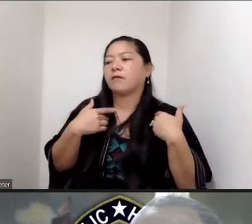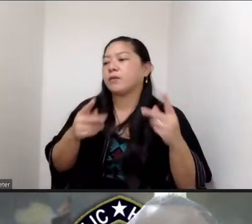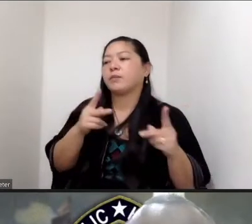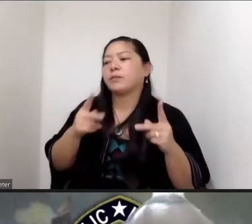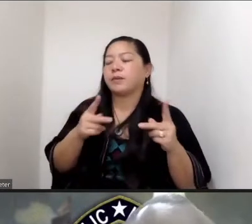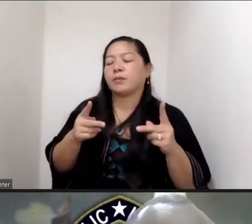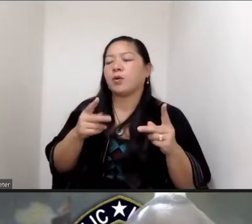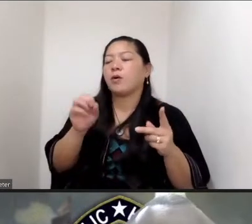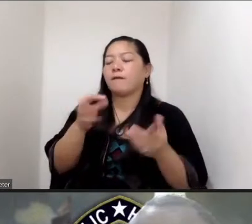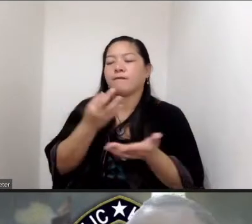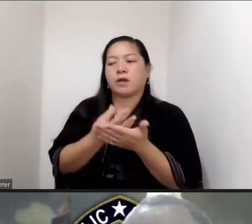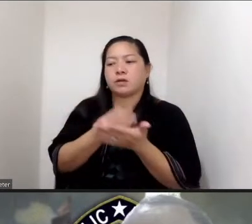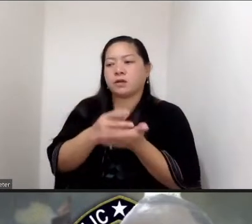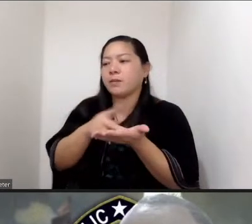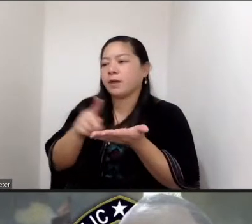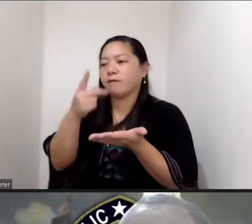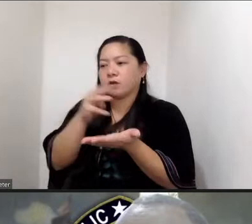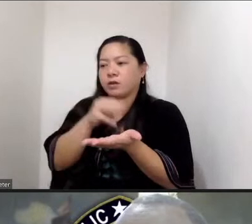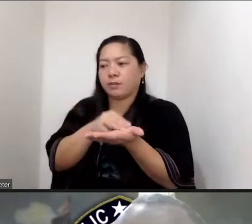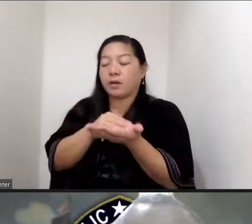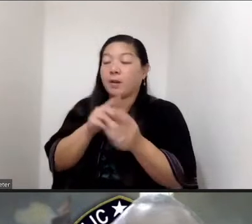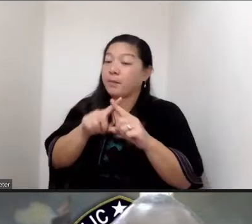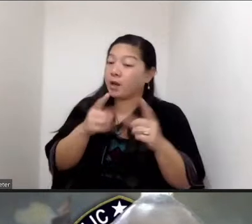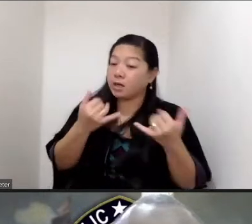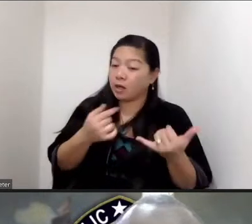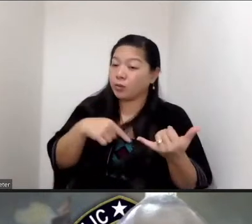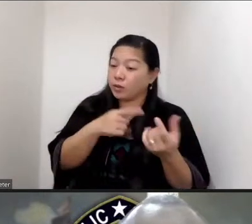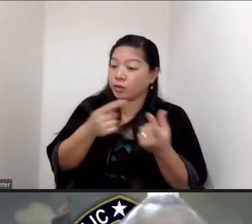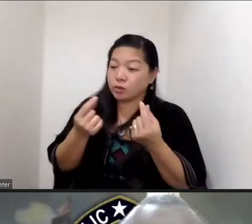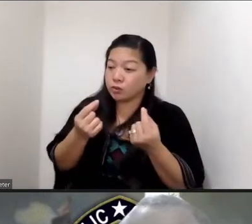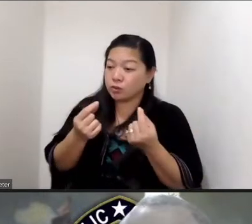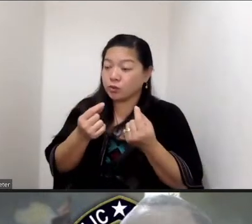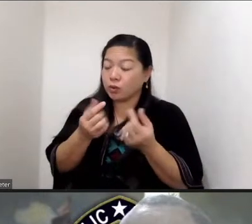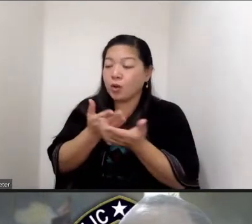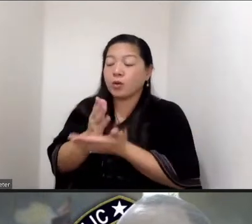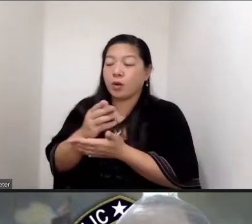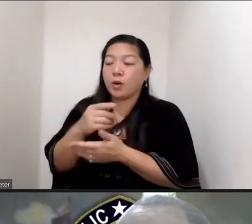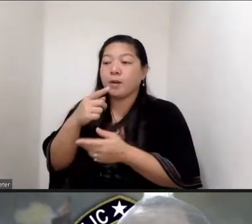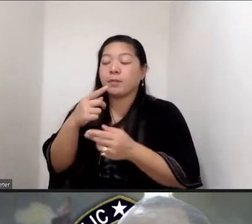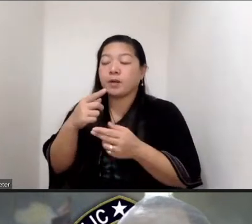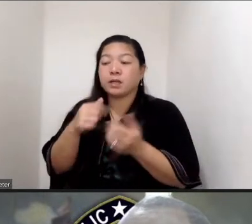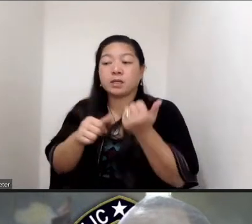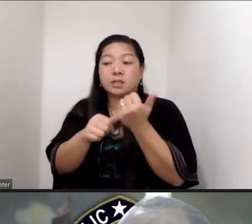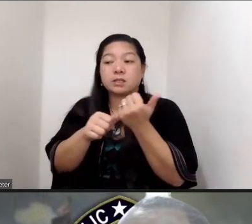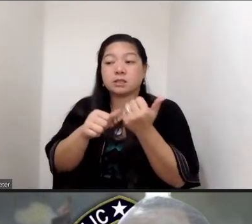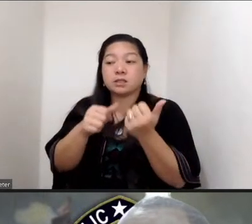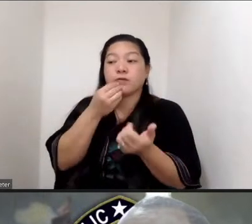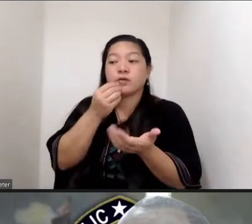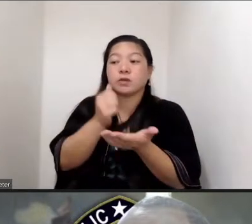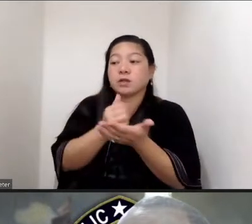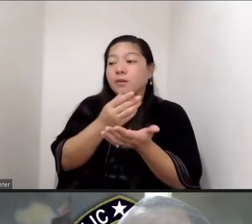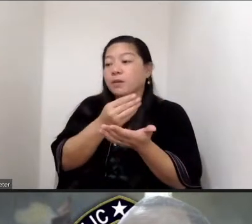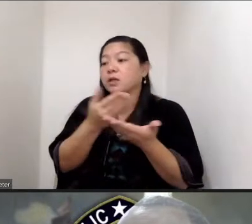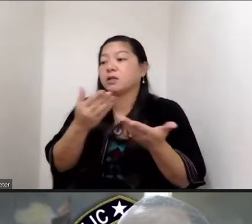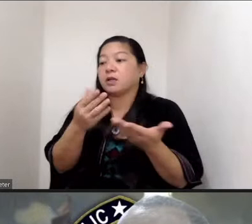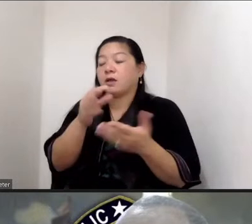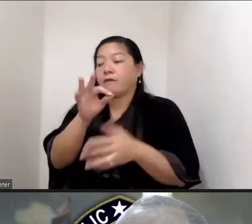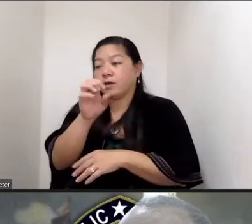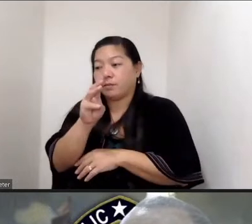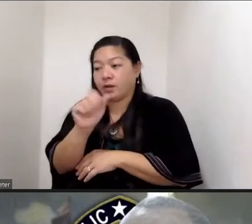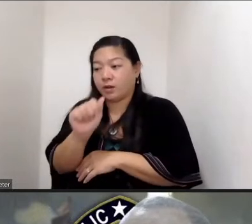them. Right now we do, through public assistance and FEMA, as long as we are in a state of emergency.